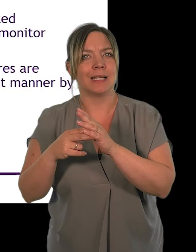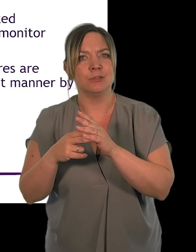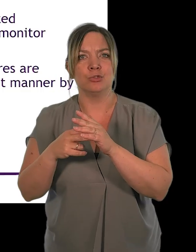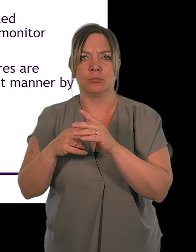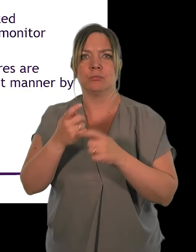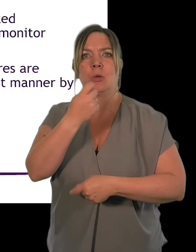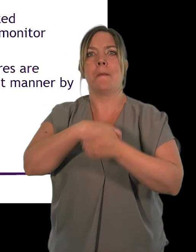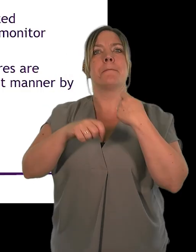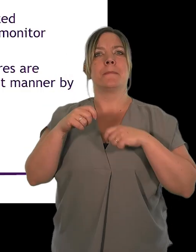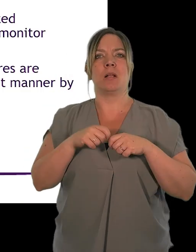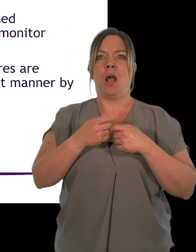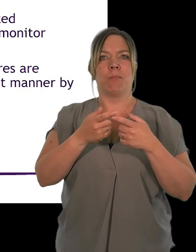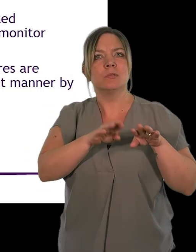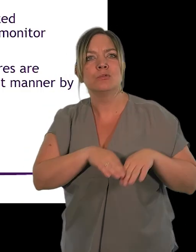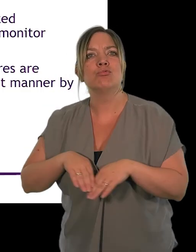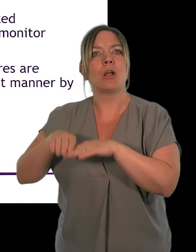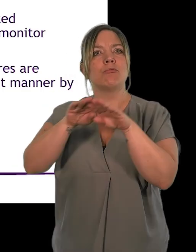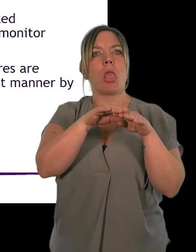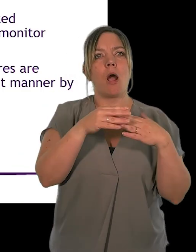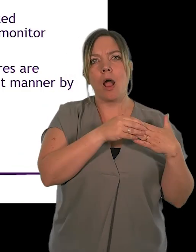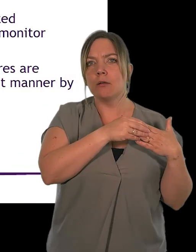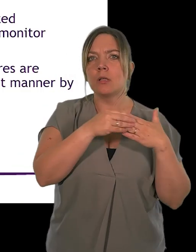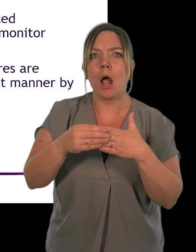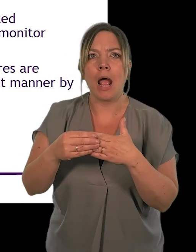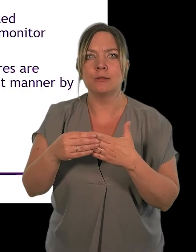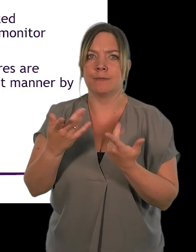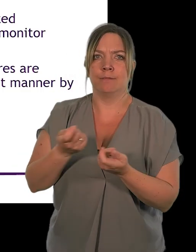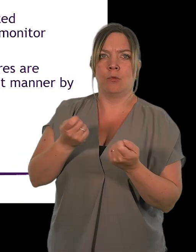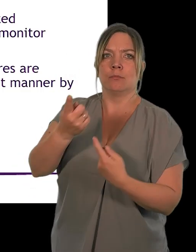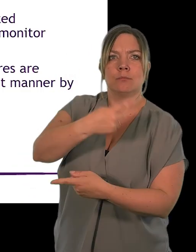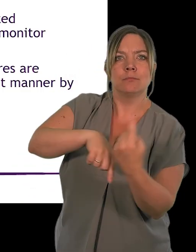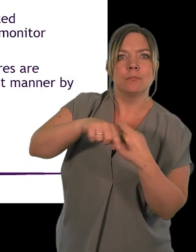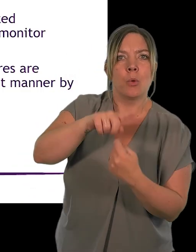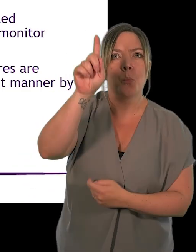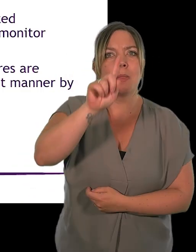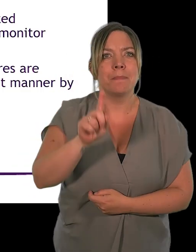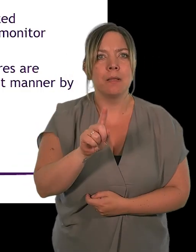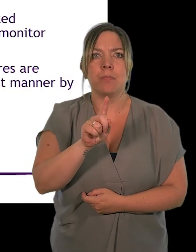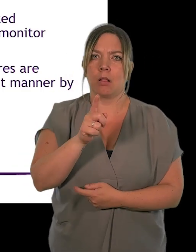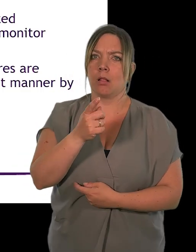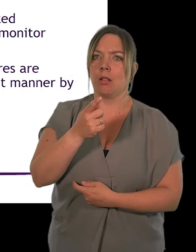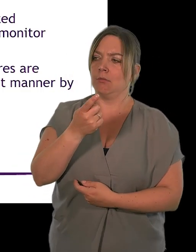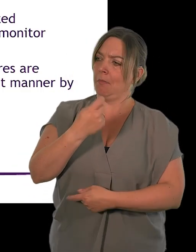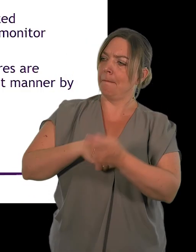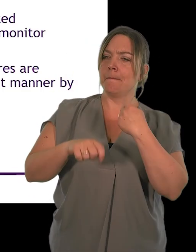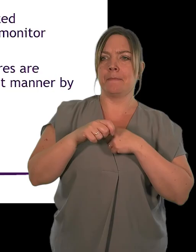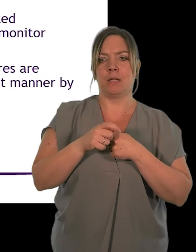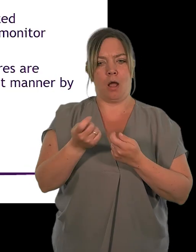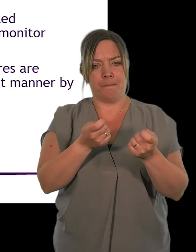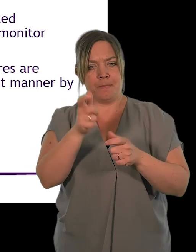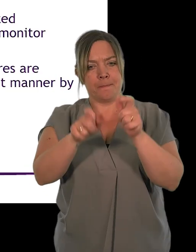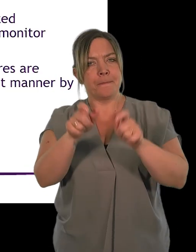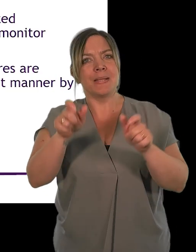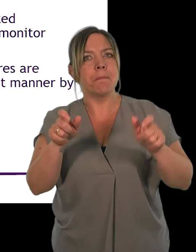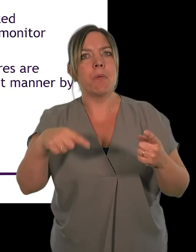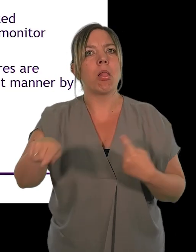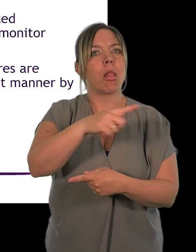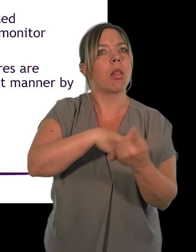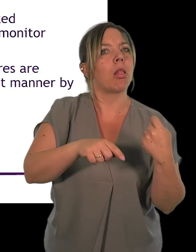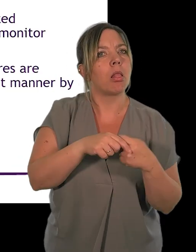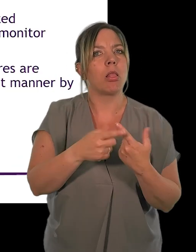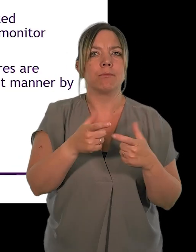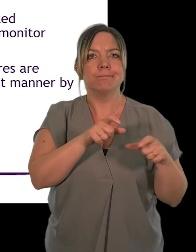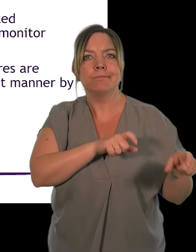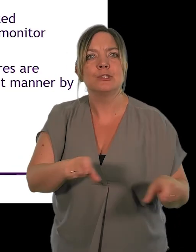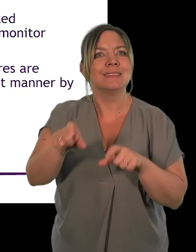people matters in a consistent and standardised way. In a sense, they are a means of achieving the